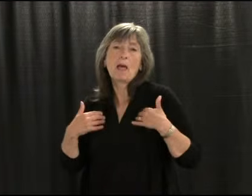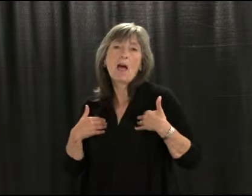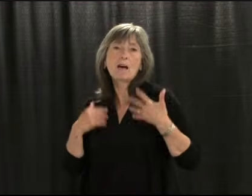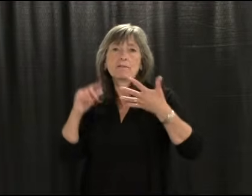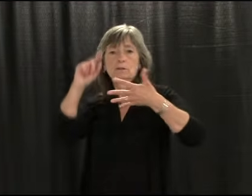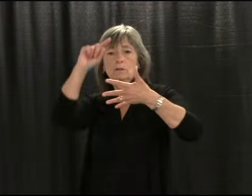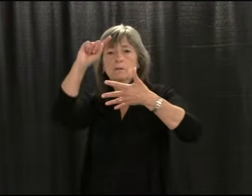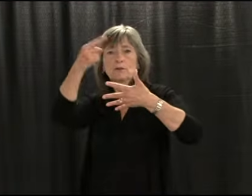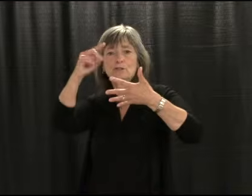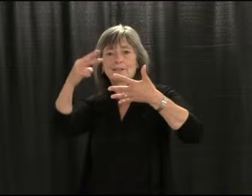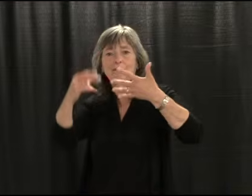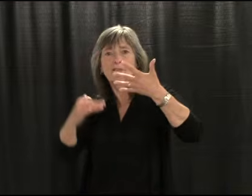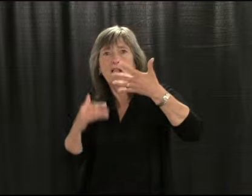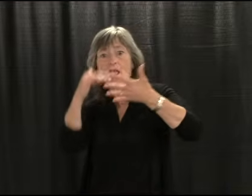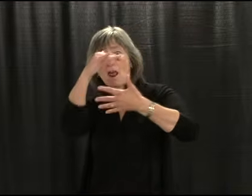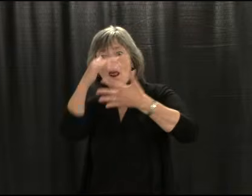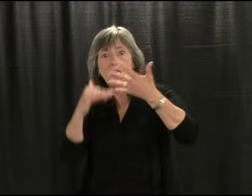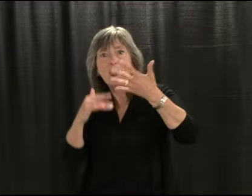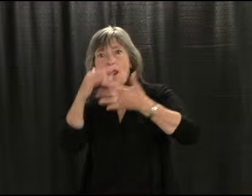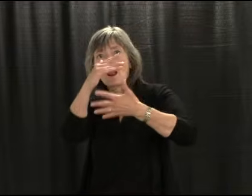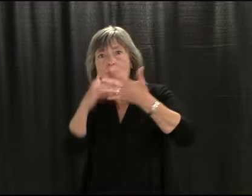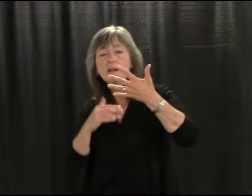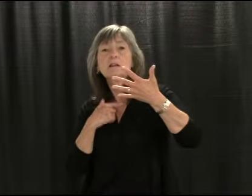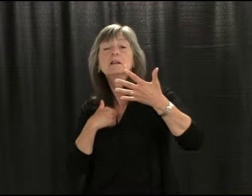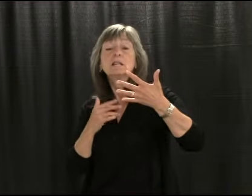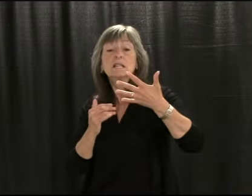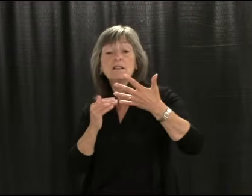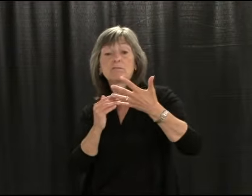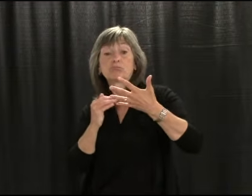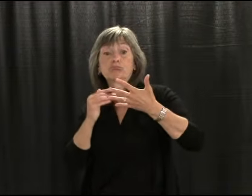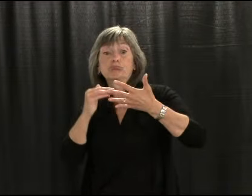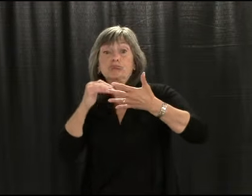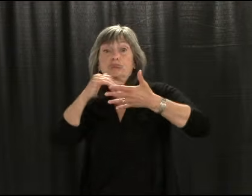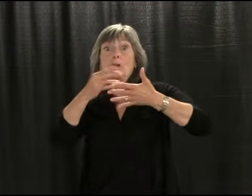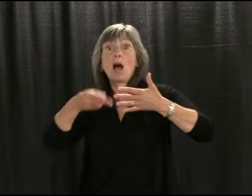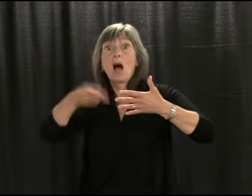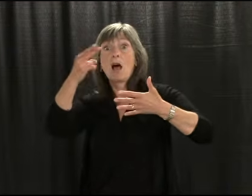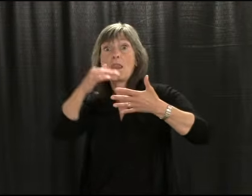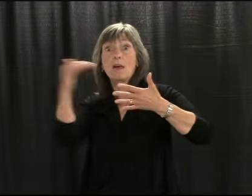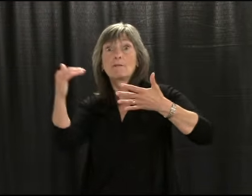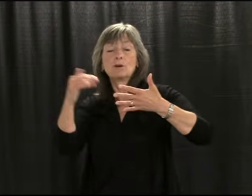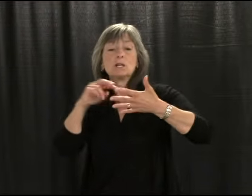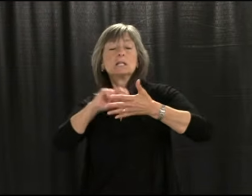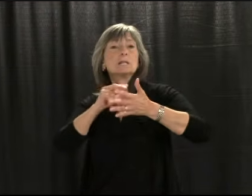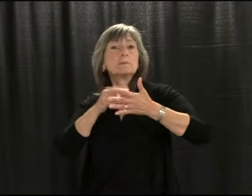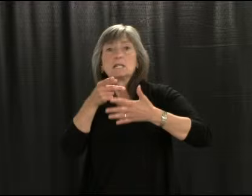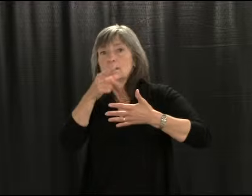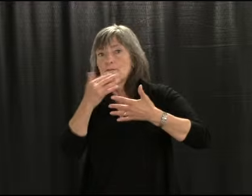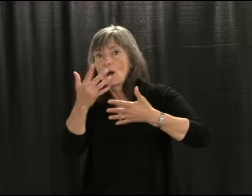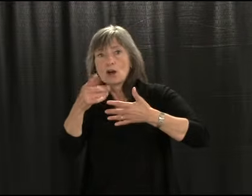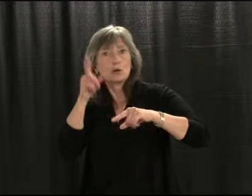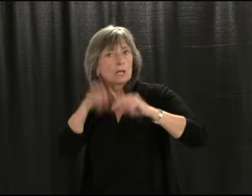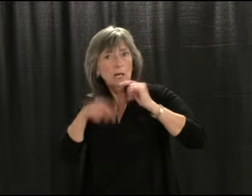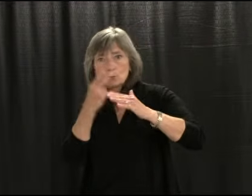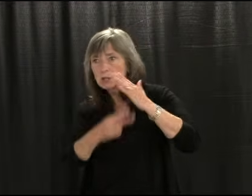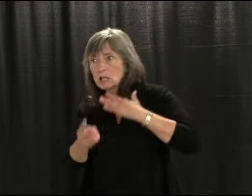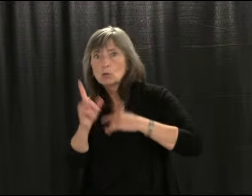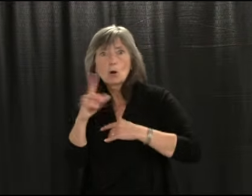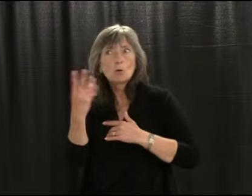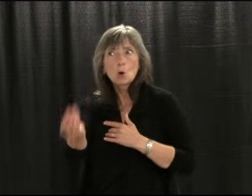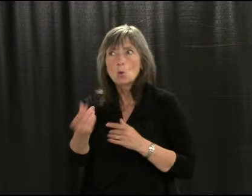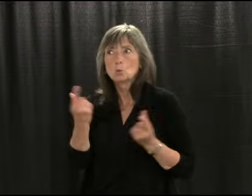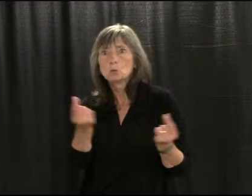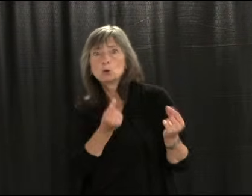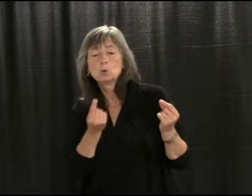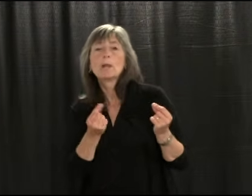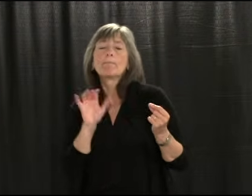and when you get to the higher levels and the higher rankings, the fire's very unpredictable, and that's certainly when